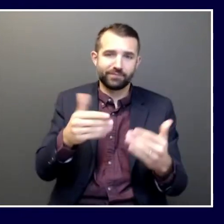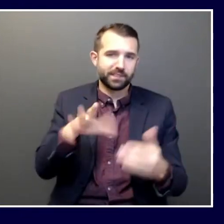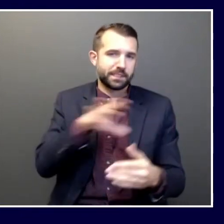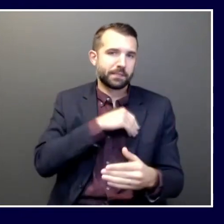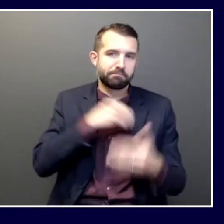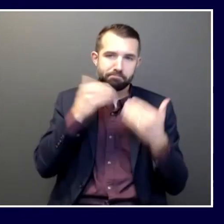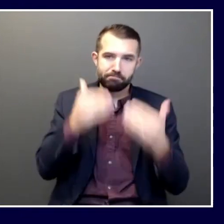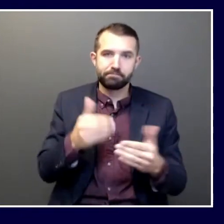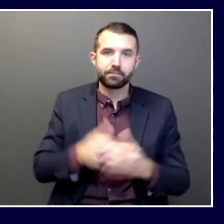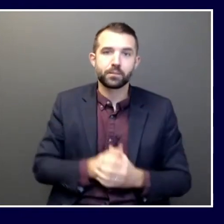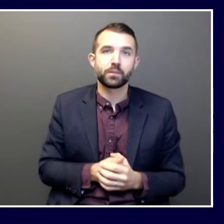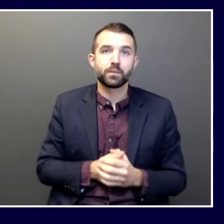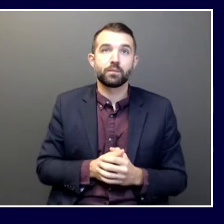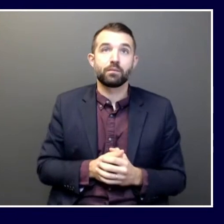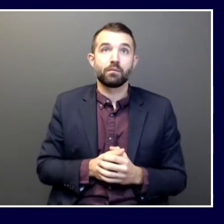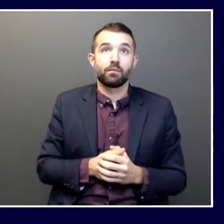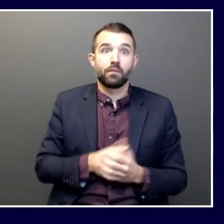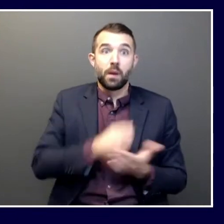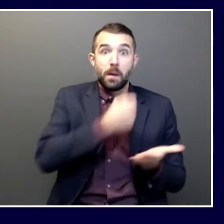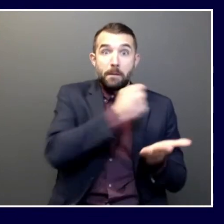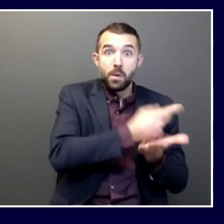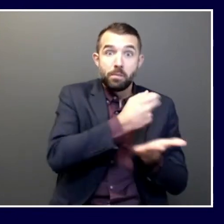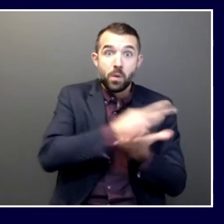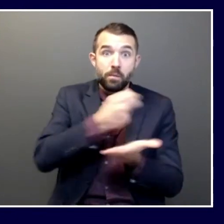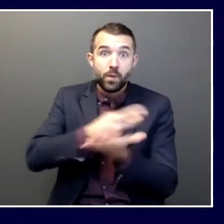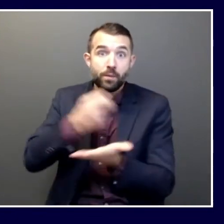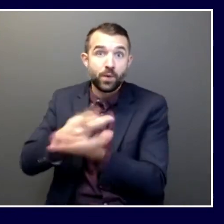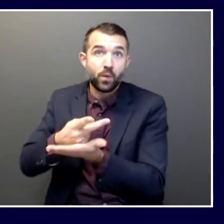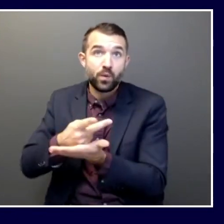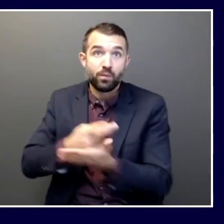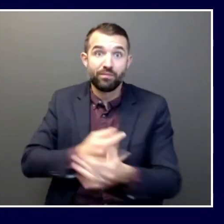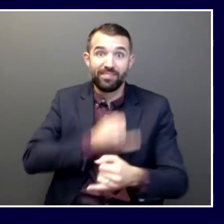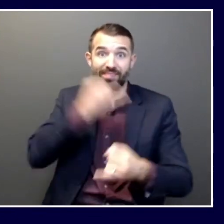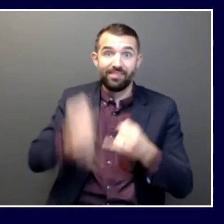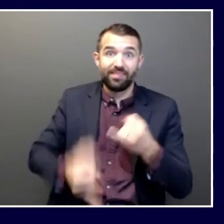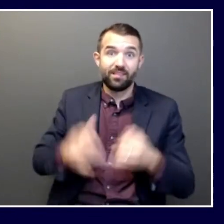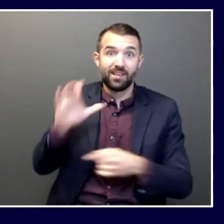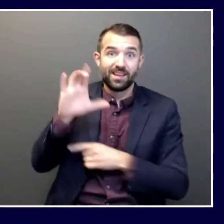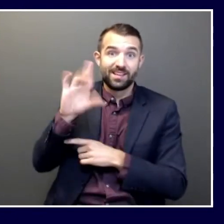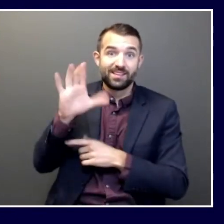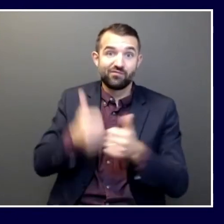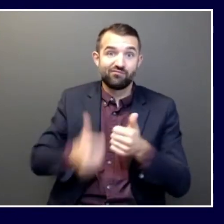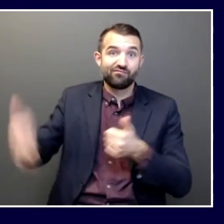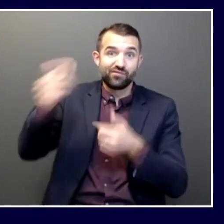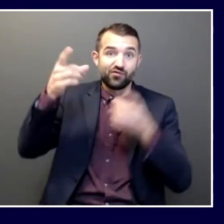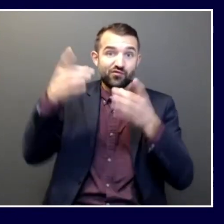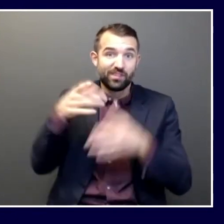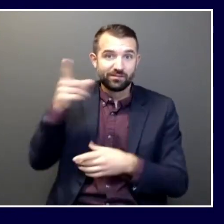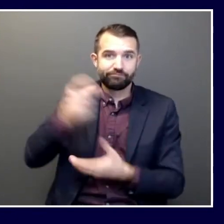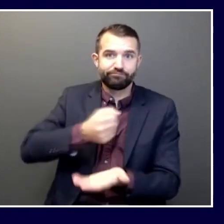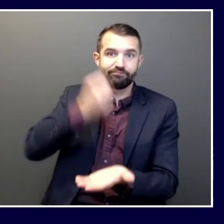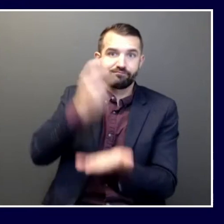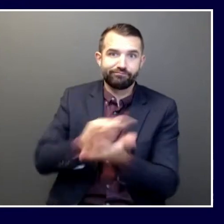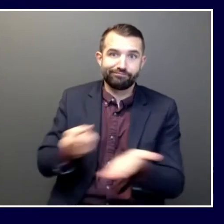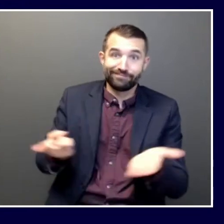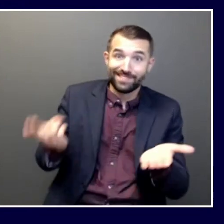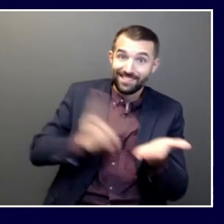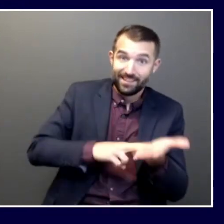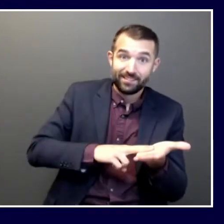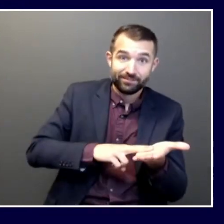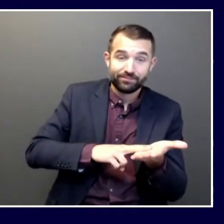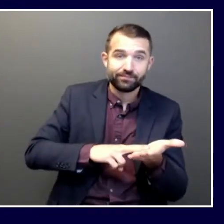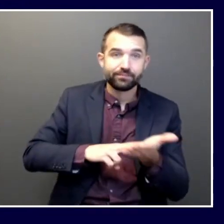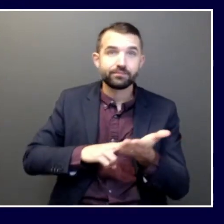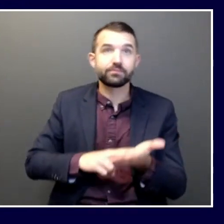green light on the boulevard. Based on that recommendation from the US CDC, children in Maine may